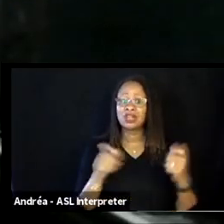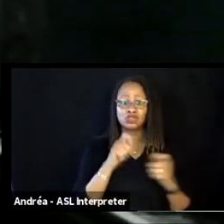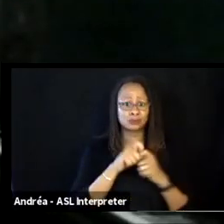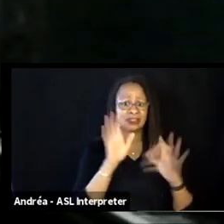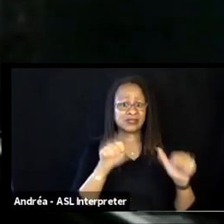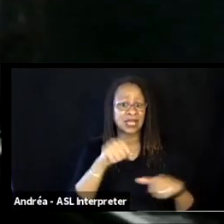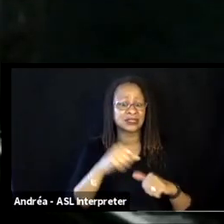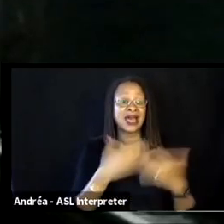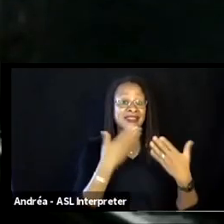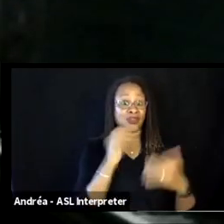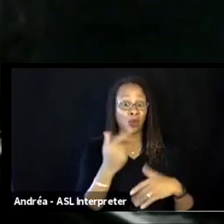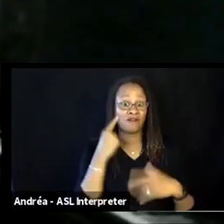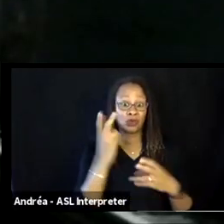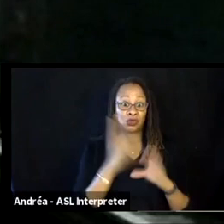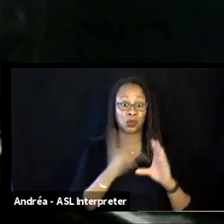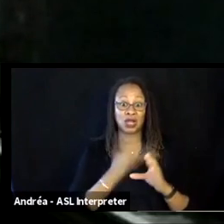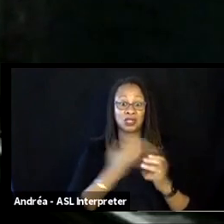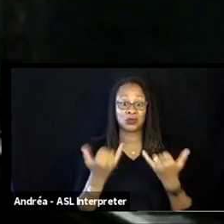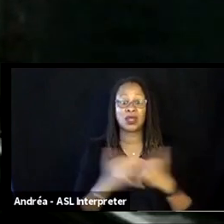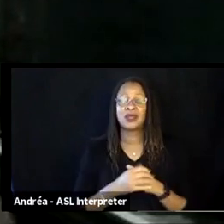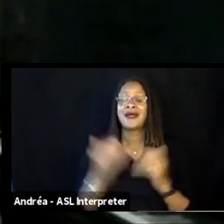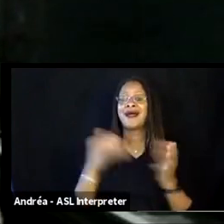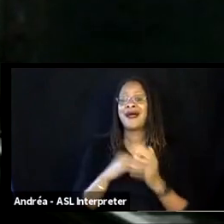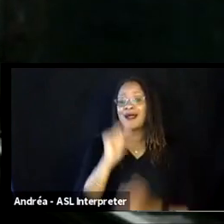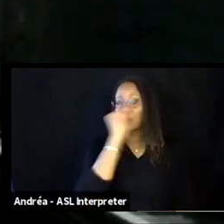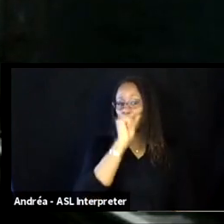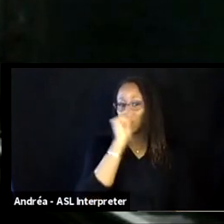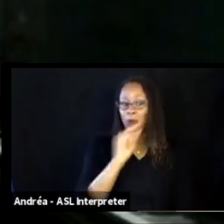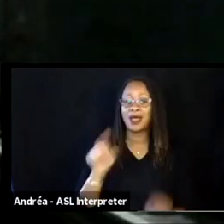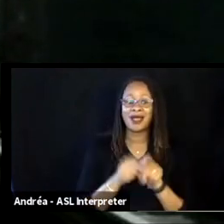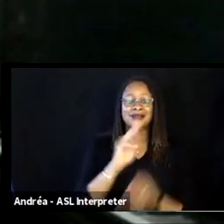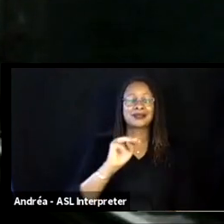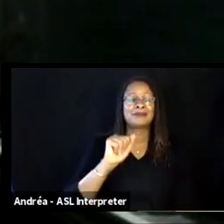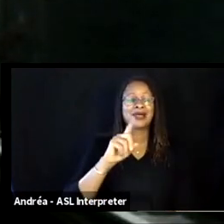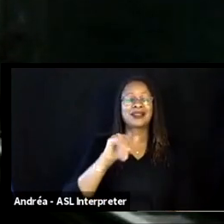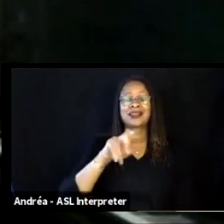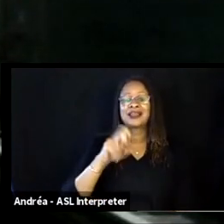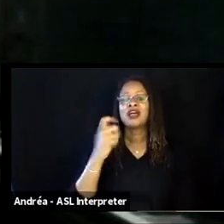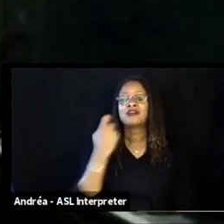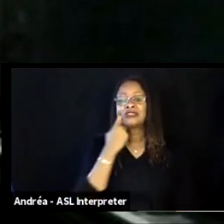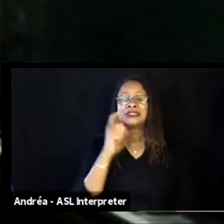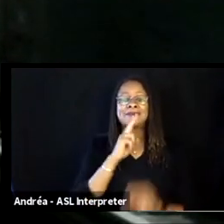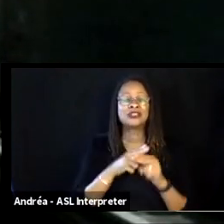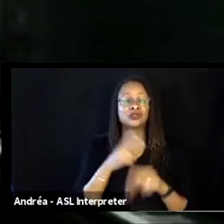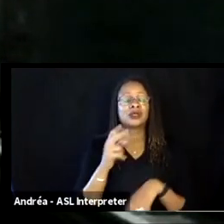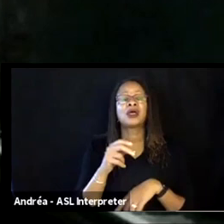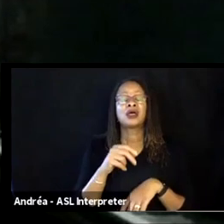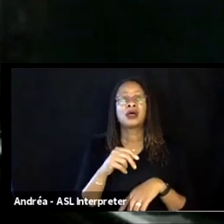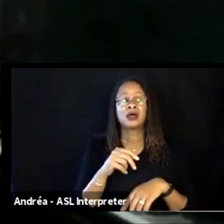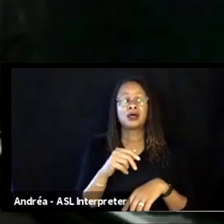us today. So at Google, as Madeline, you just mentioned, we have been looking over the last few years in